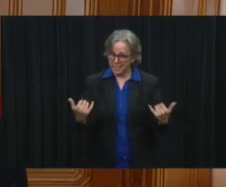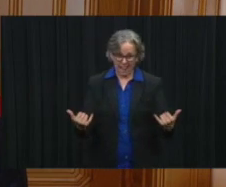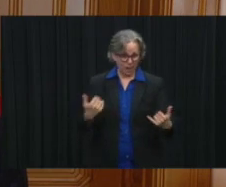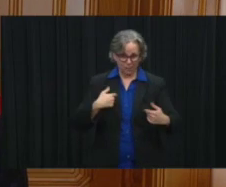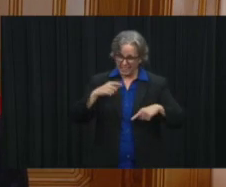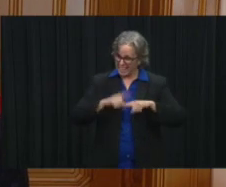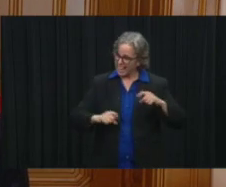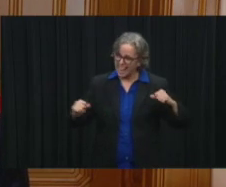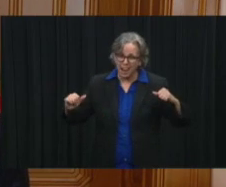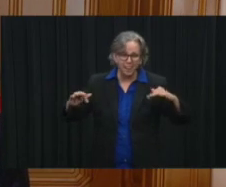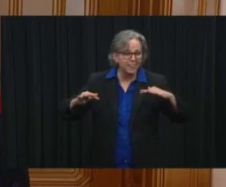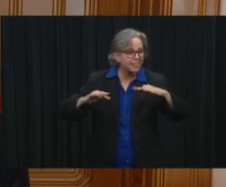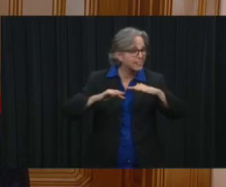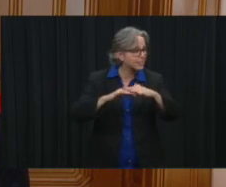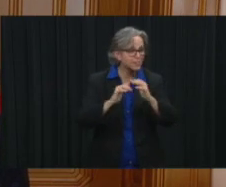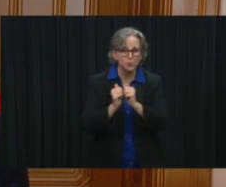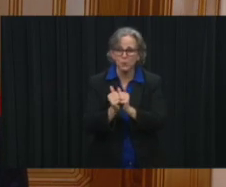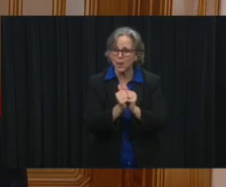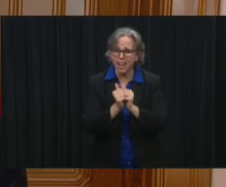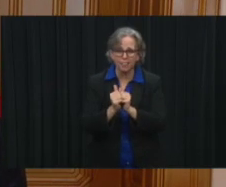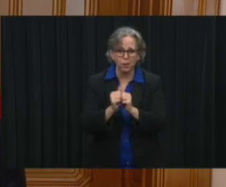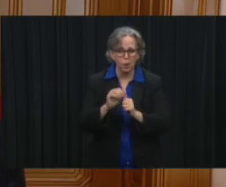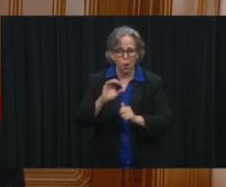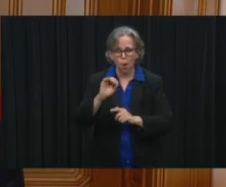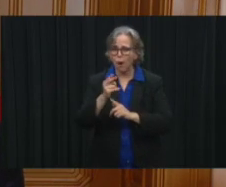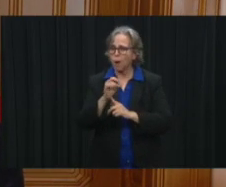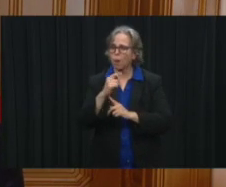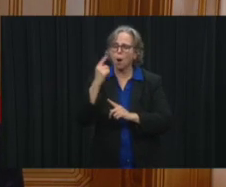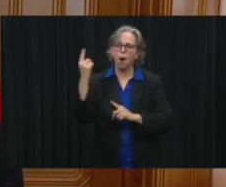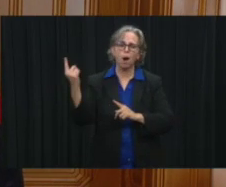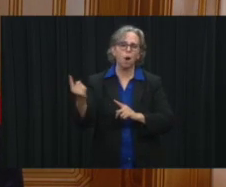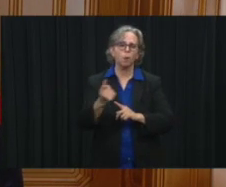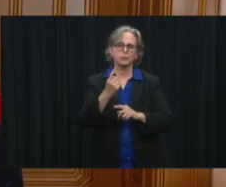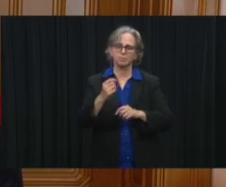in Ohio, we will always stand together.